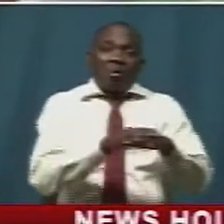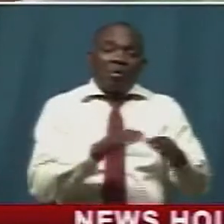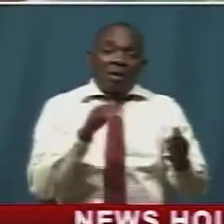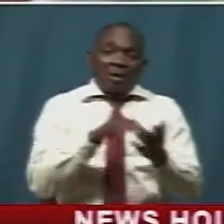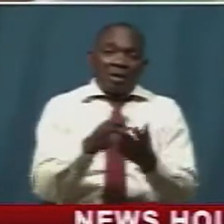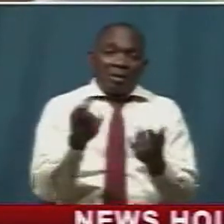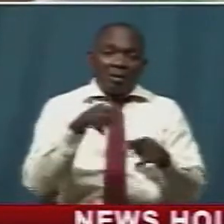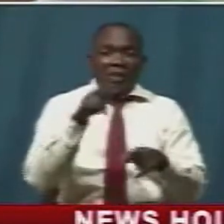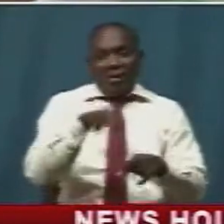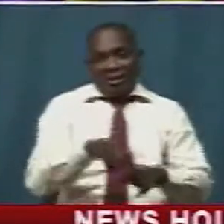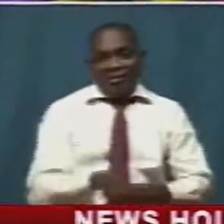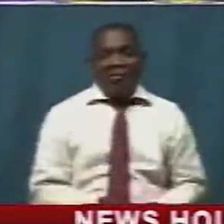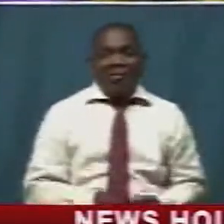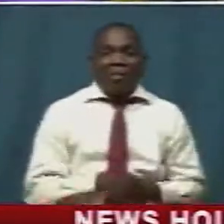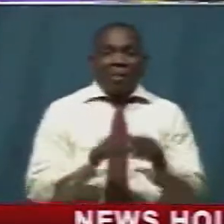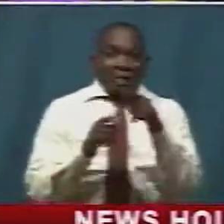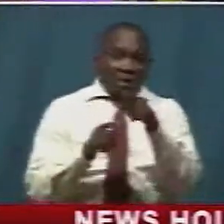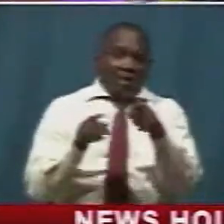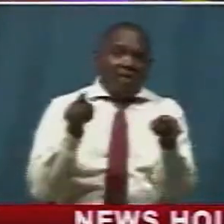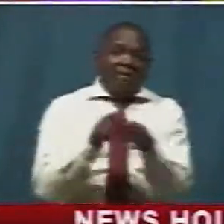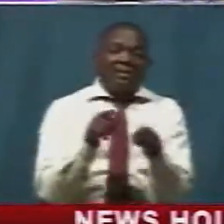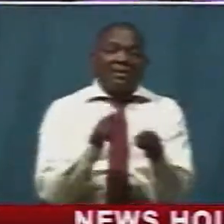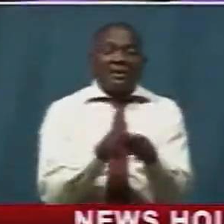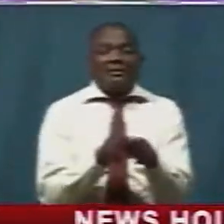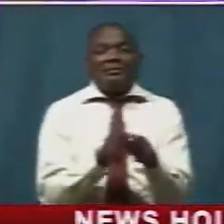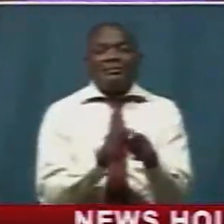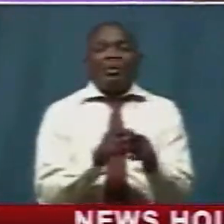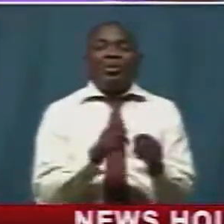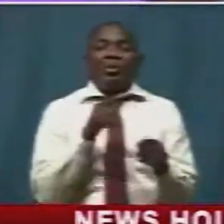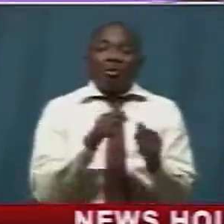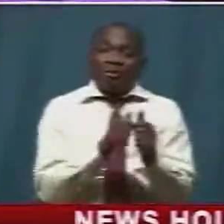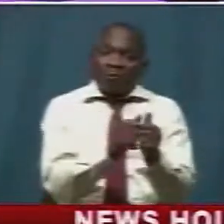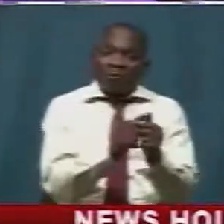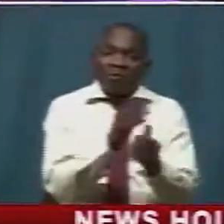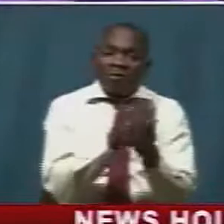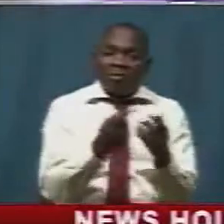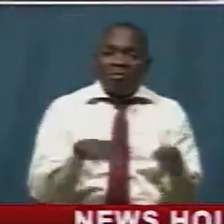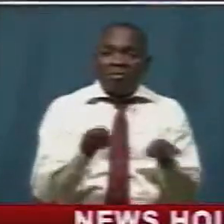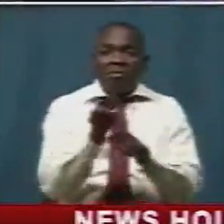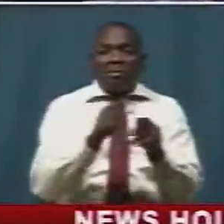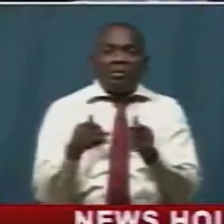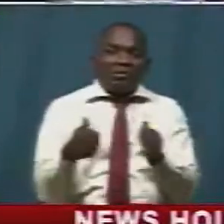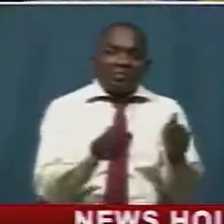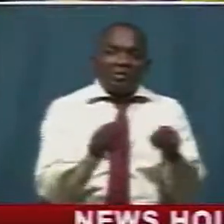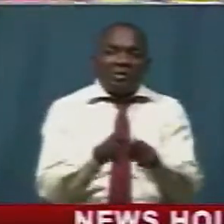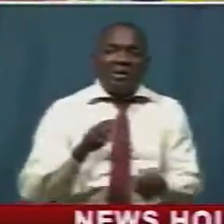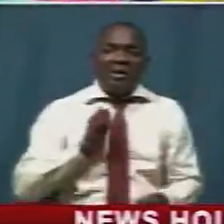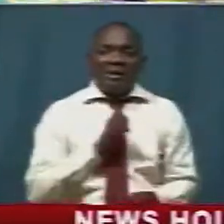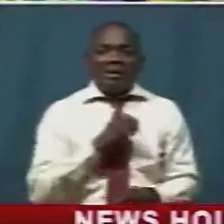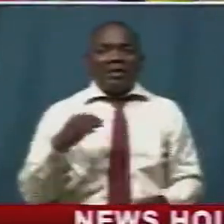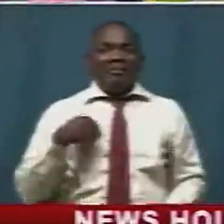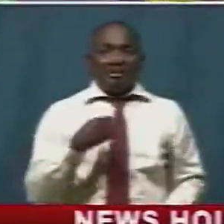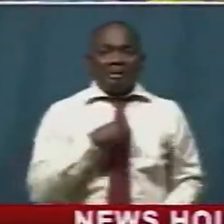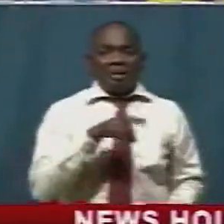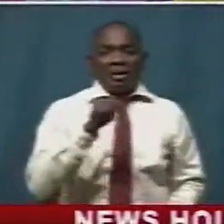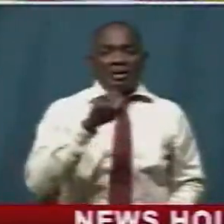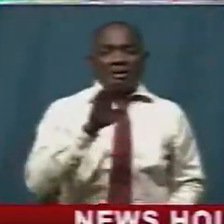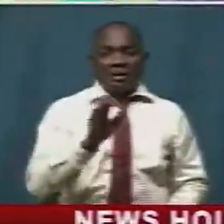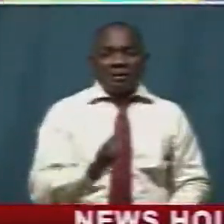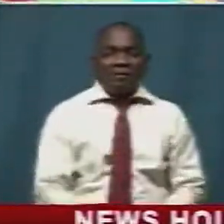the need arises. Professor Naana Jane Opoku-Agyemang was accompanied by some dignitaries and executive members of the party.